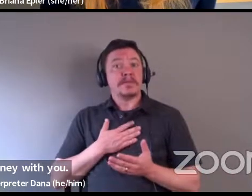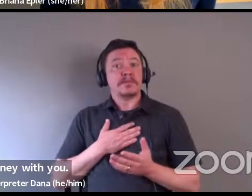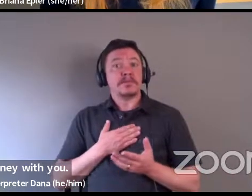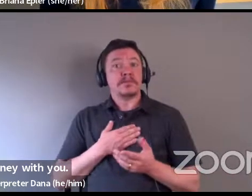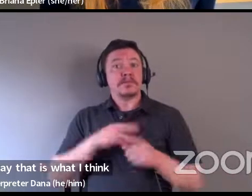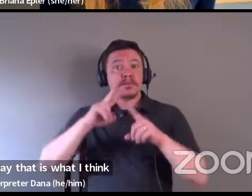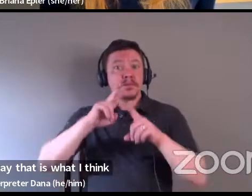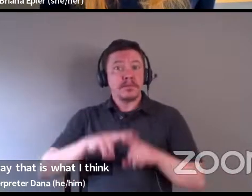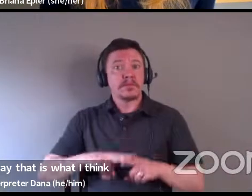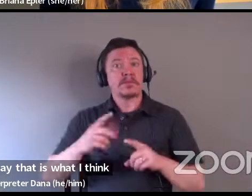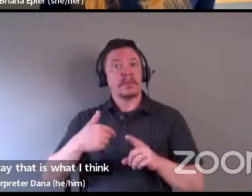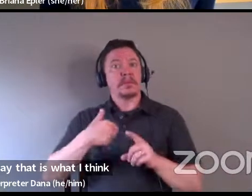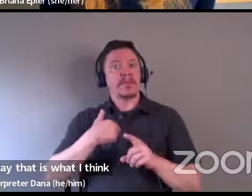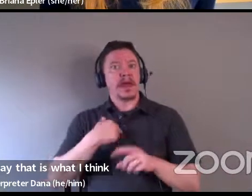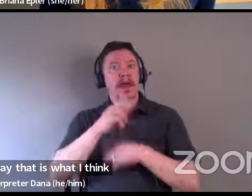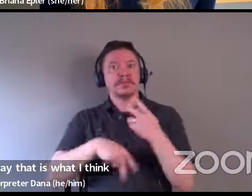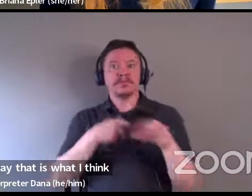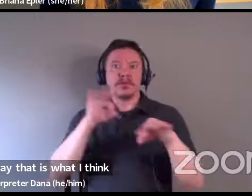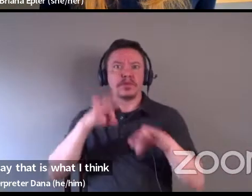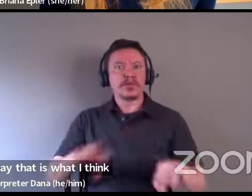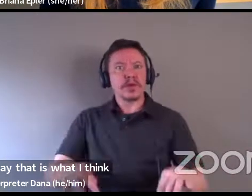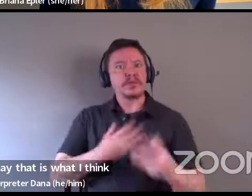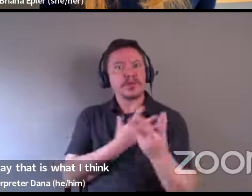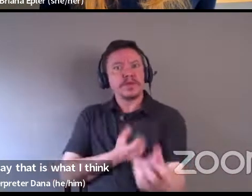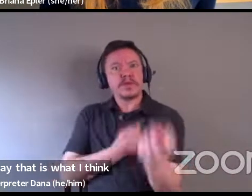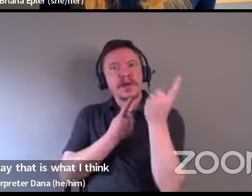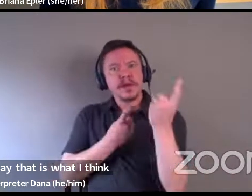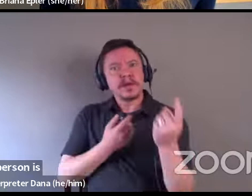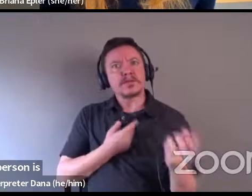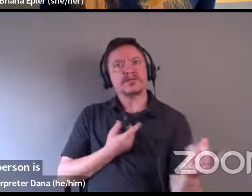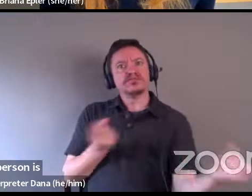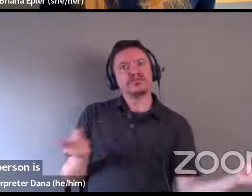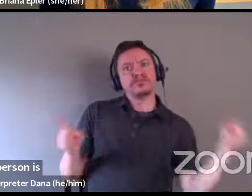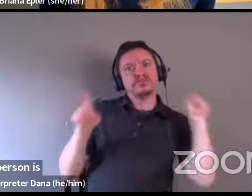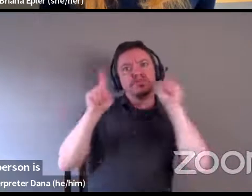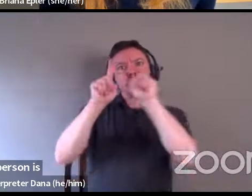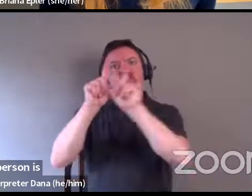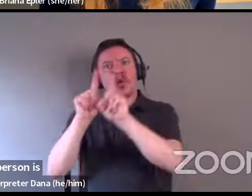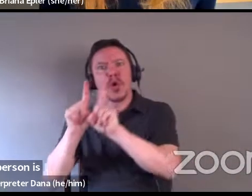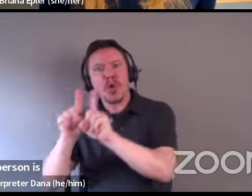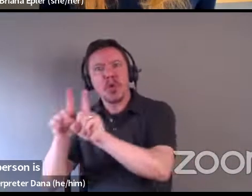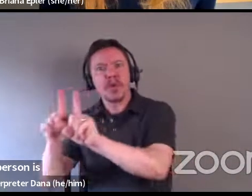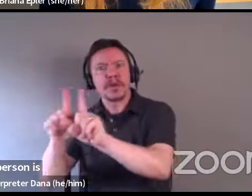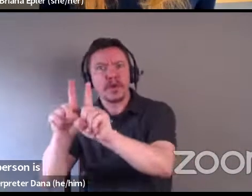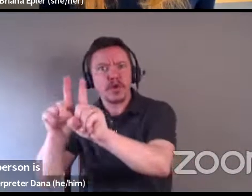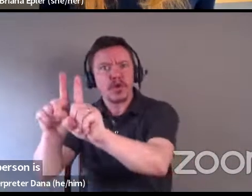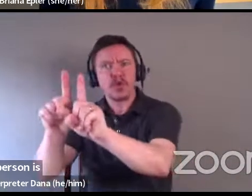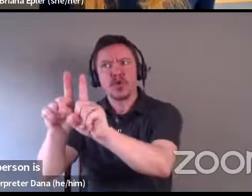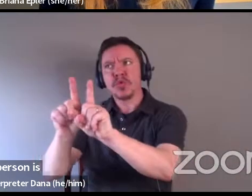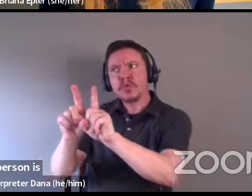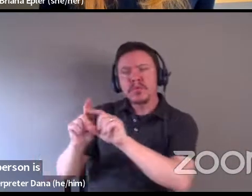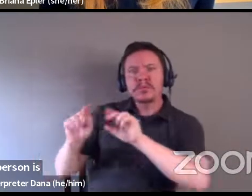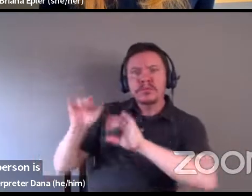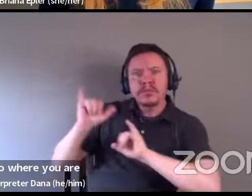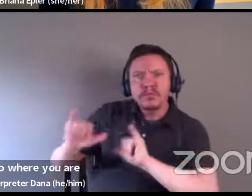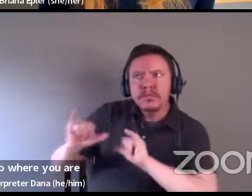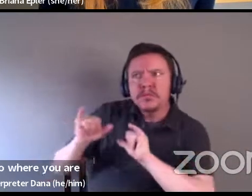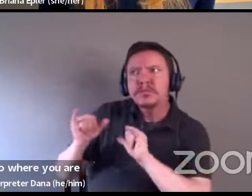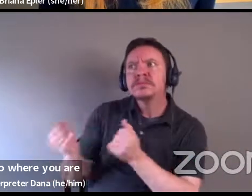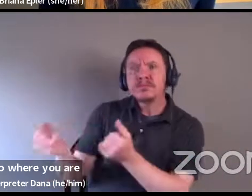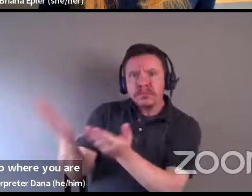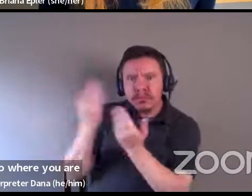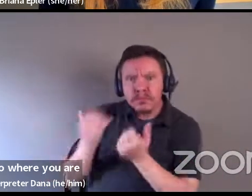is willing to come with you, to go where you're going, and to understand the sort